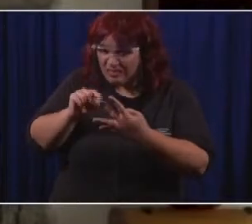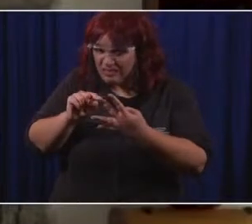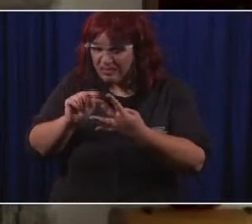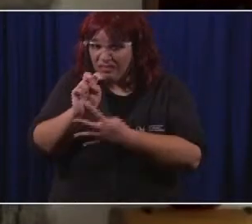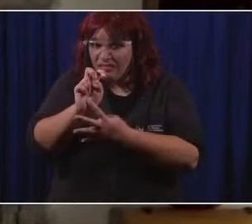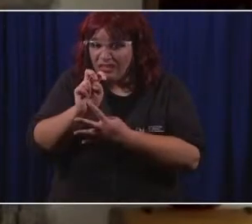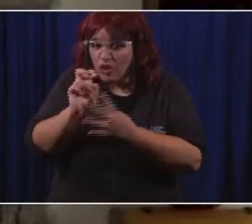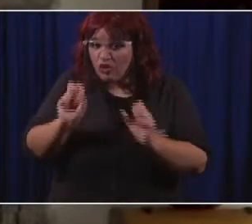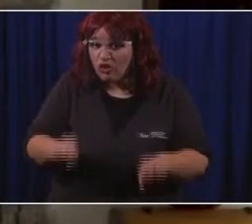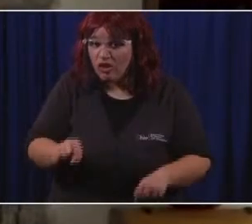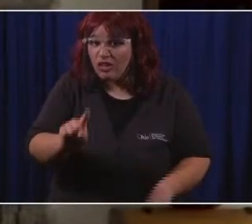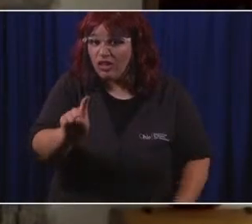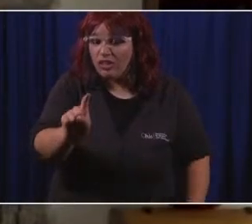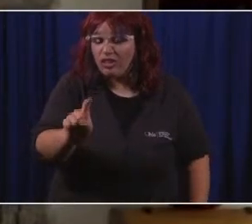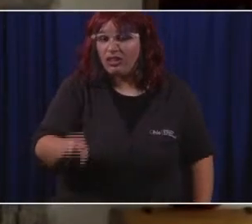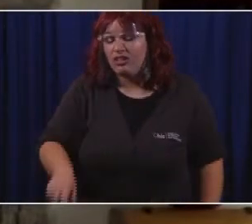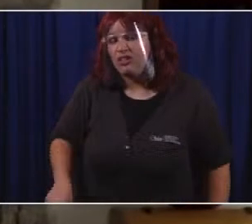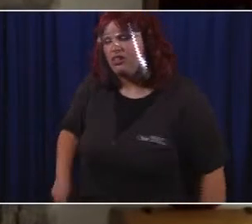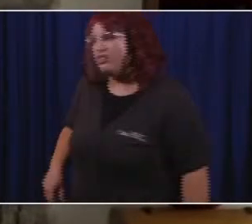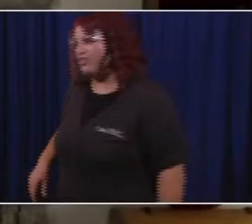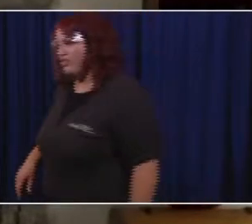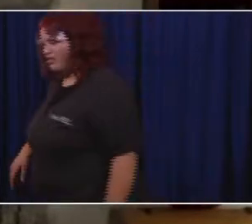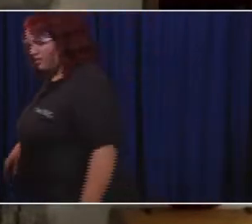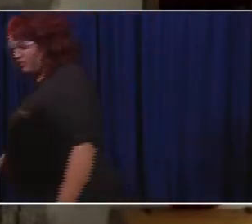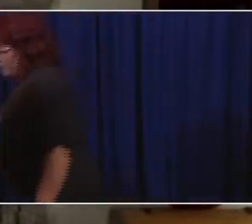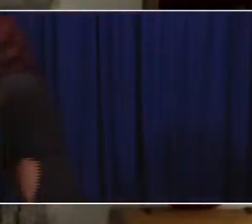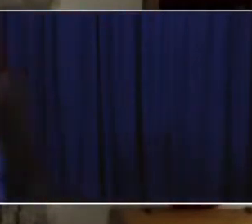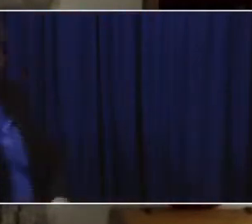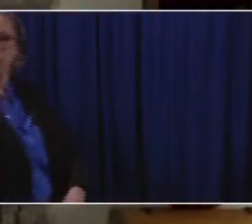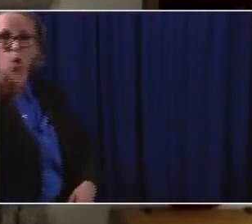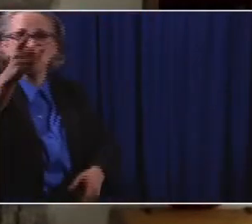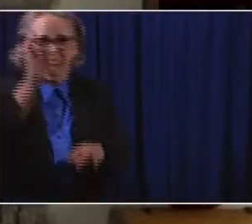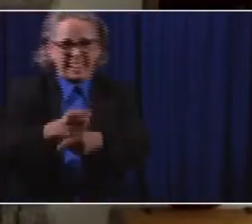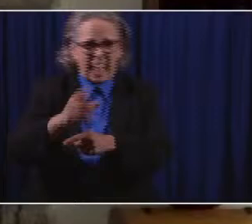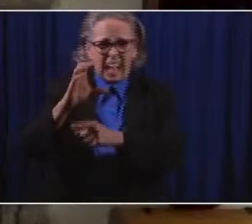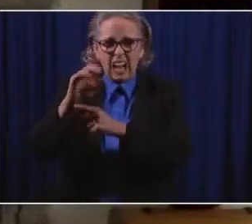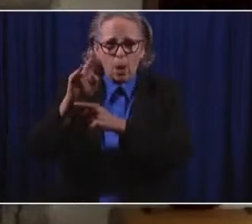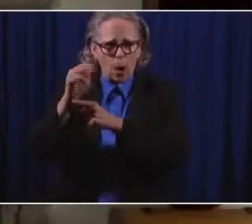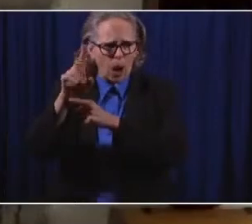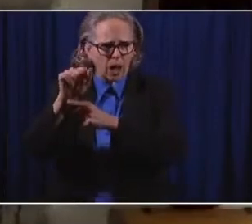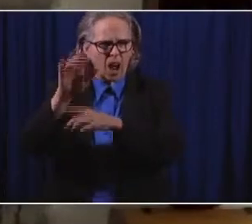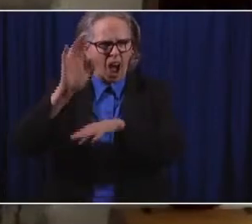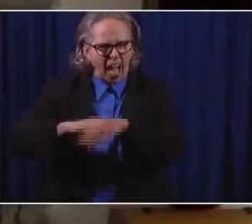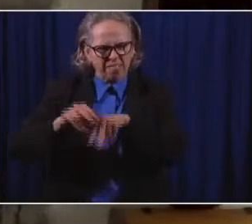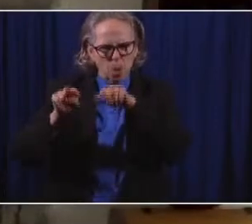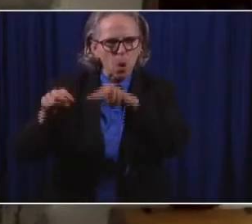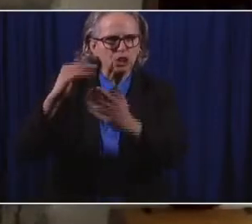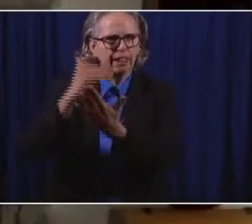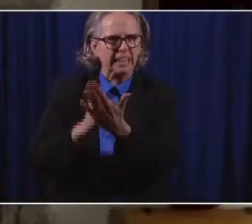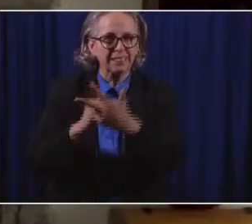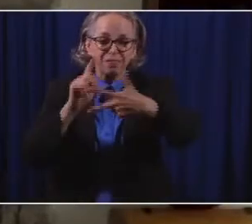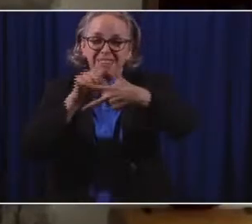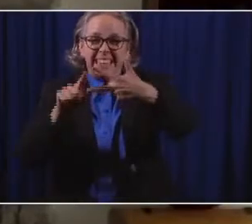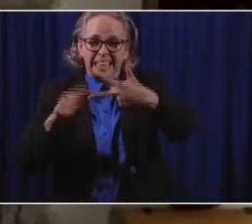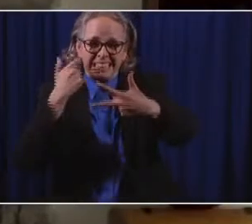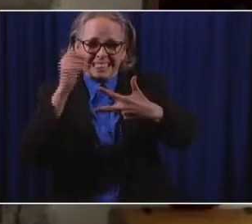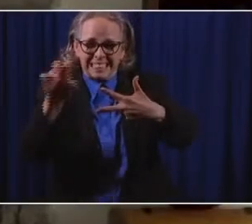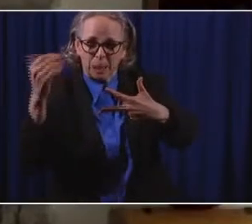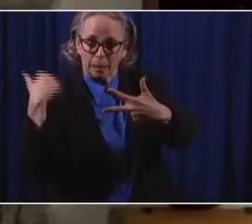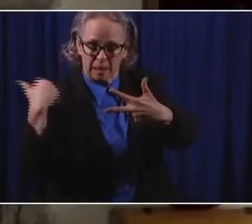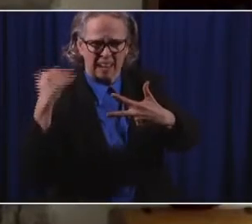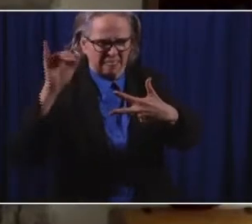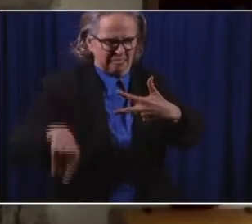and this is not any news today. I mean, there were 3 counties were on the watch list last Thursday. What that simply means is they